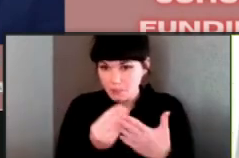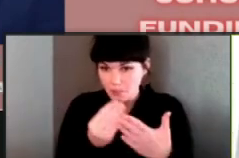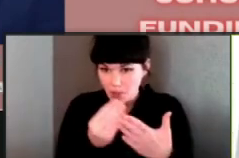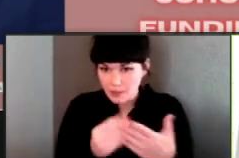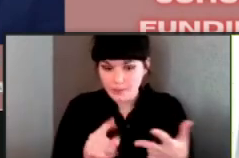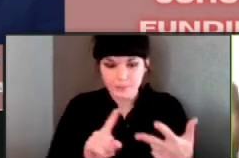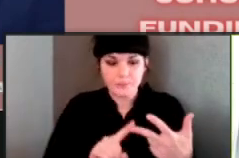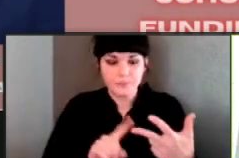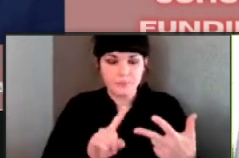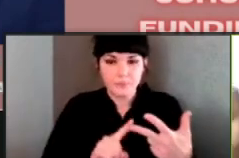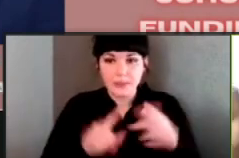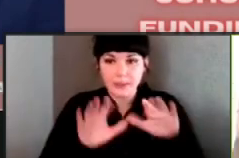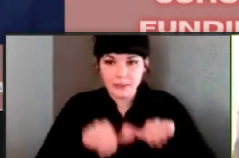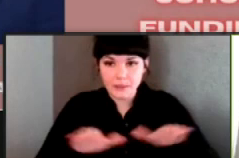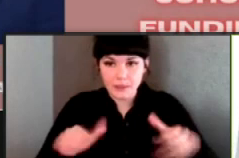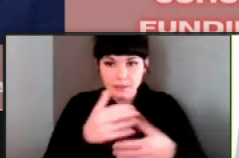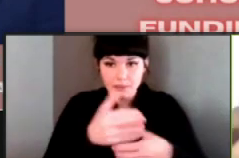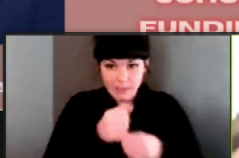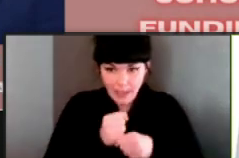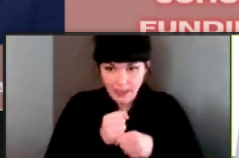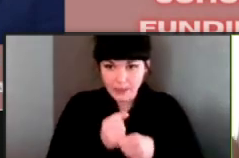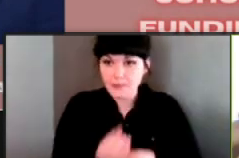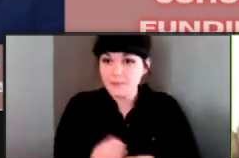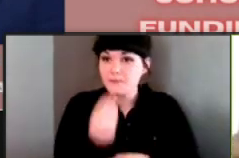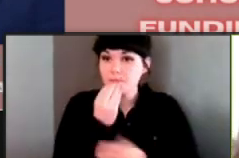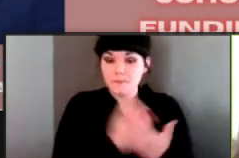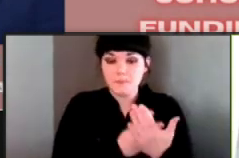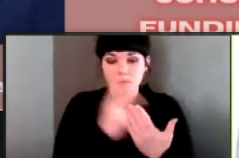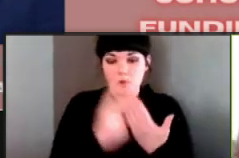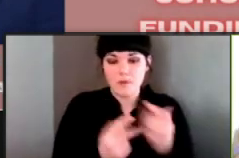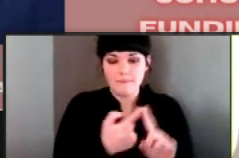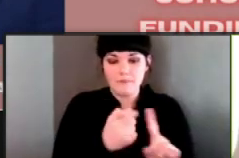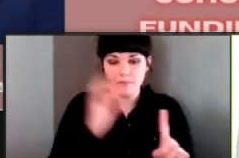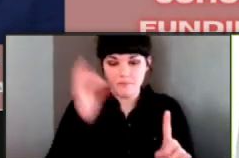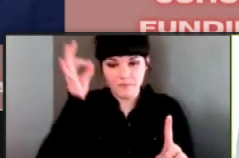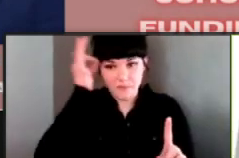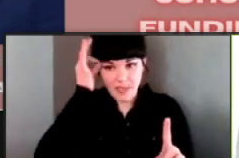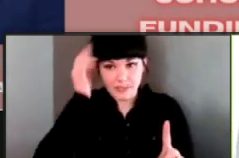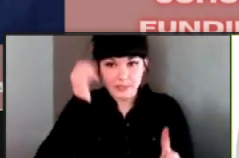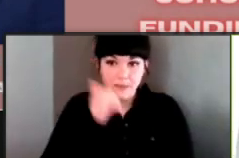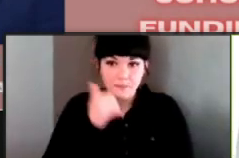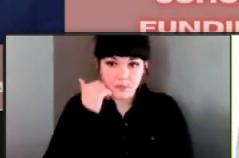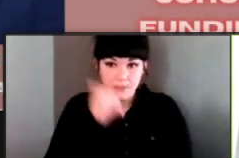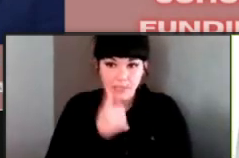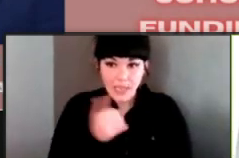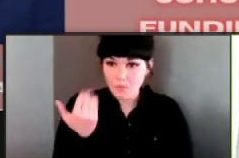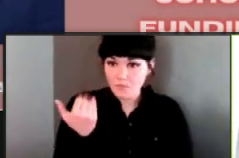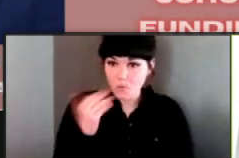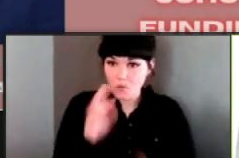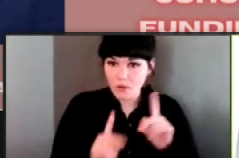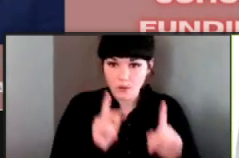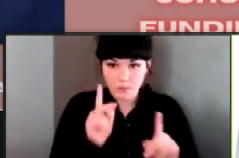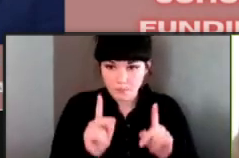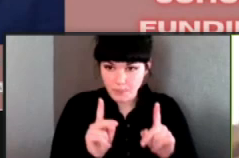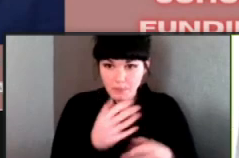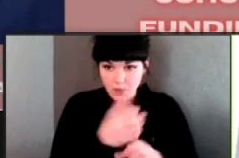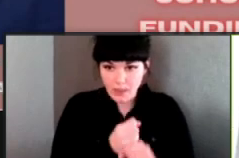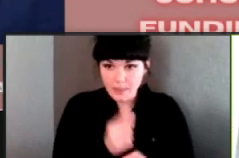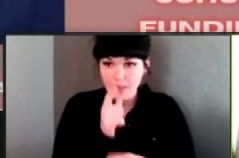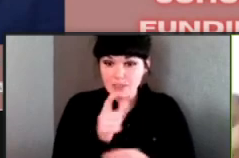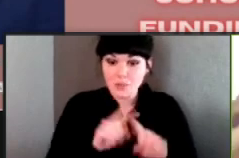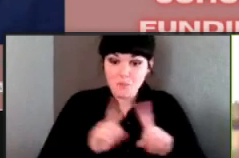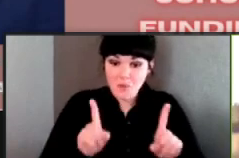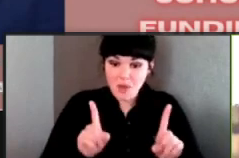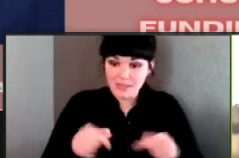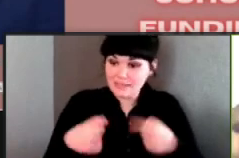program from the feds where kids were getting lunches and all of that every day. Well, people weren't getting lunches from September till now. That